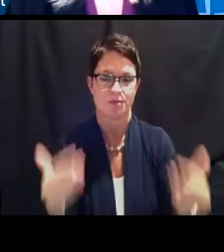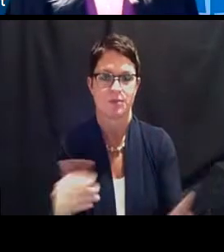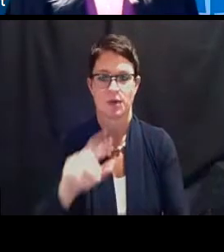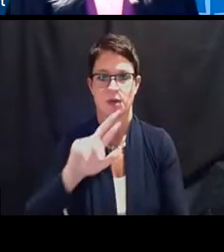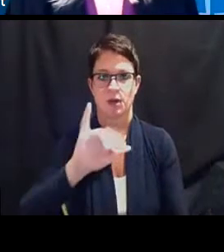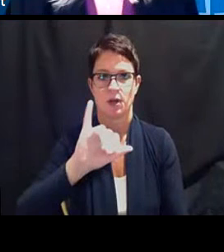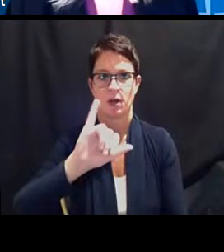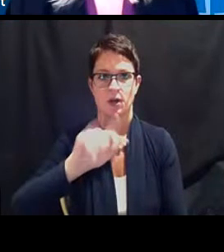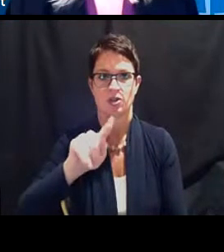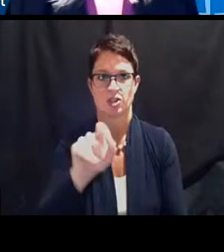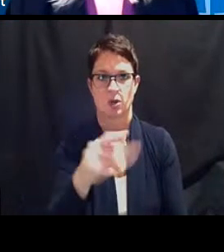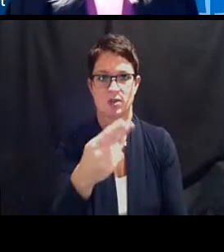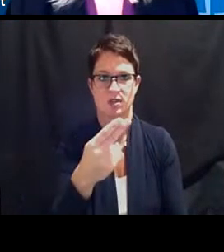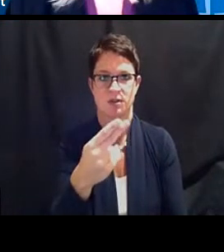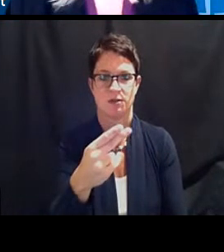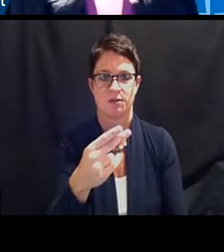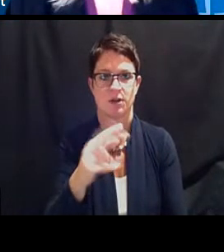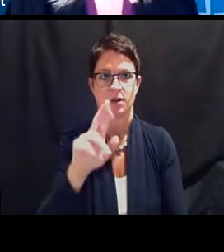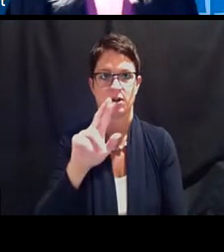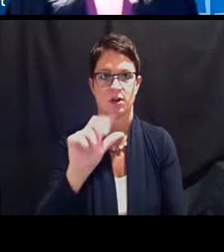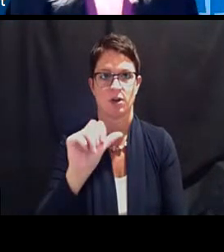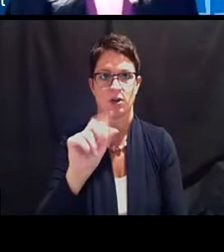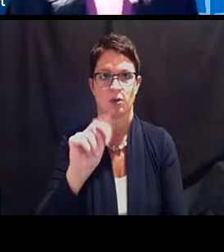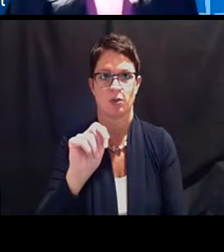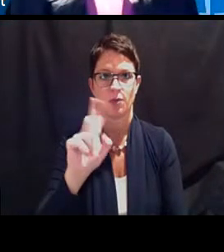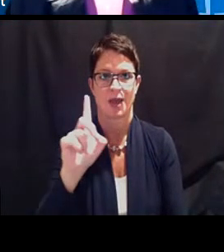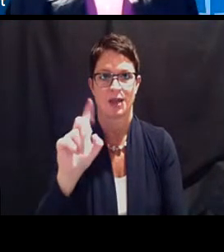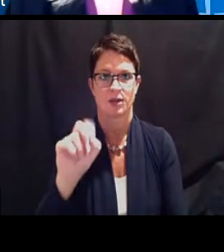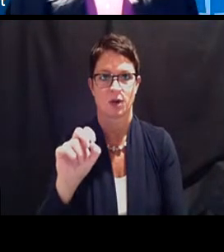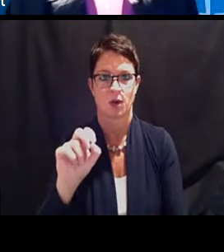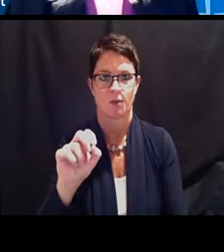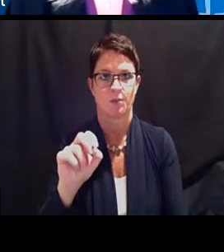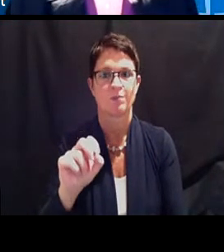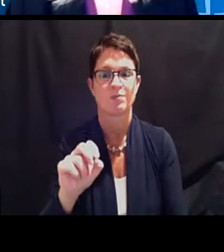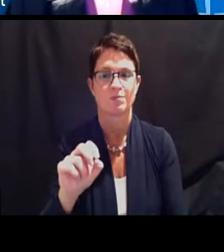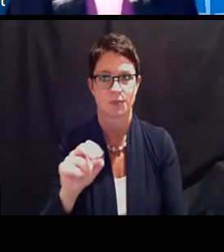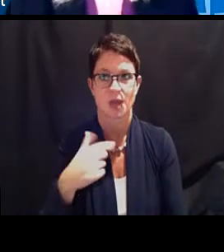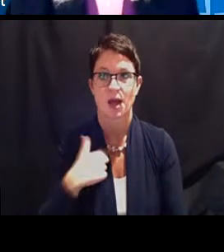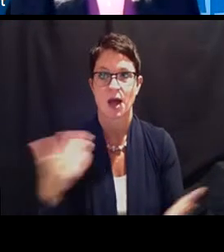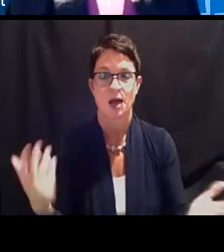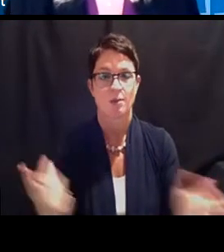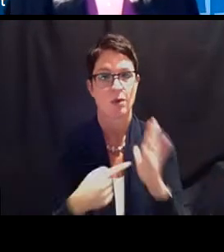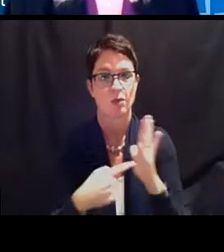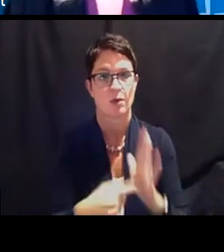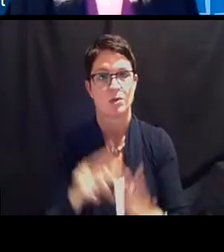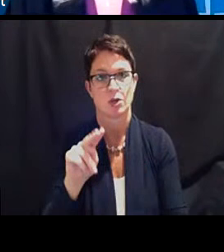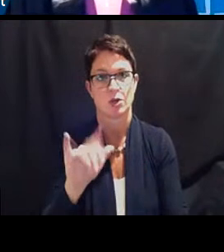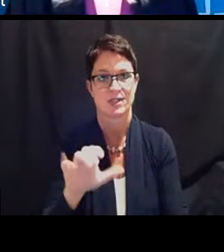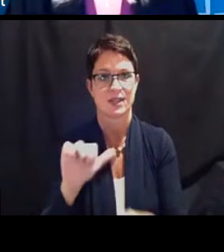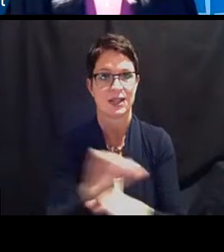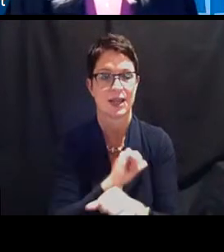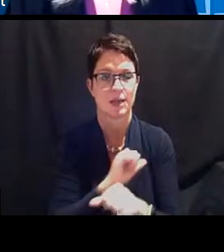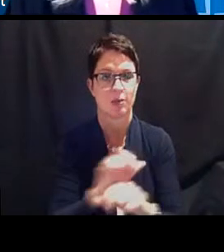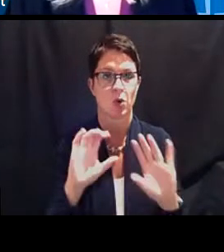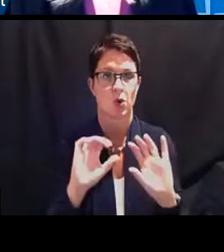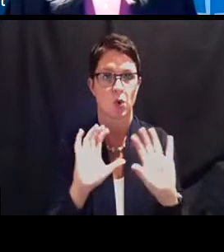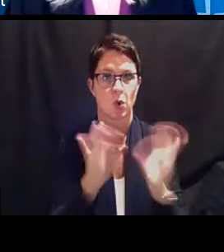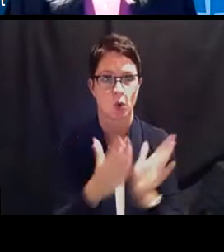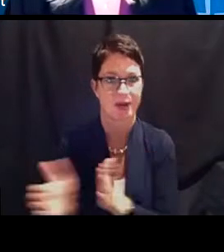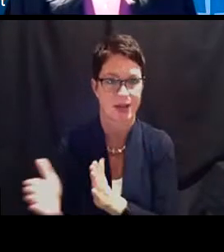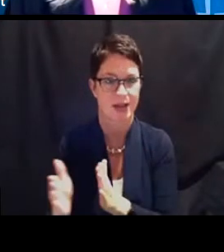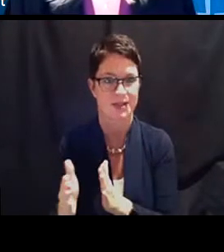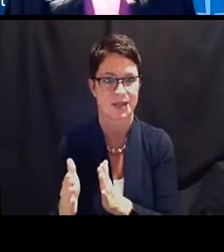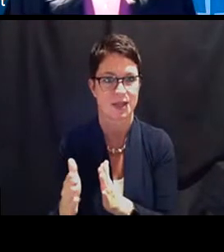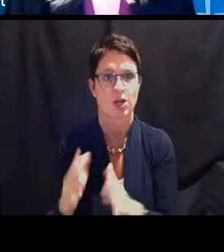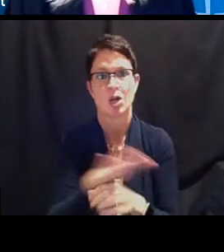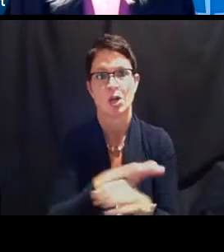Joseph, Joseph, Rando, Rando. I'm here on behalf of the New York State Labor's Organizing Fund, the representative